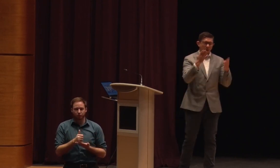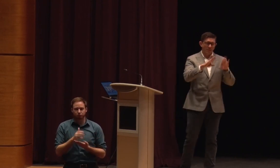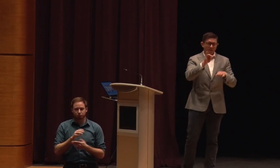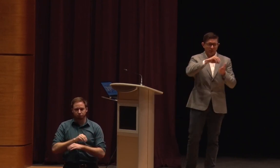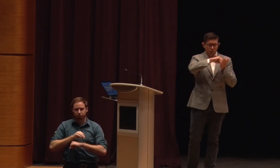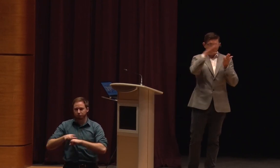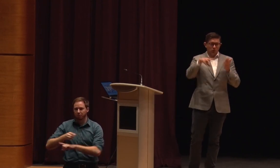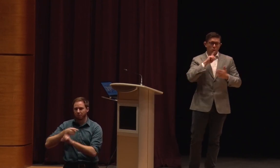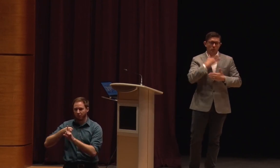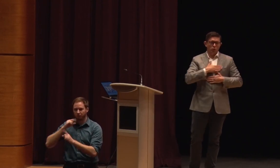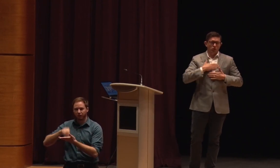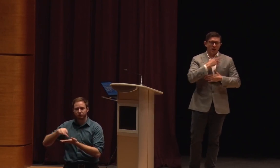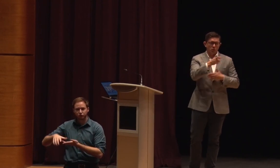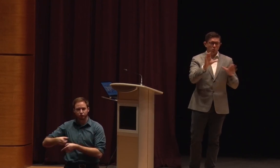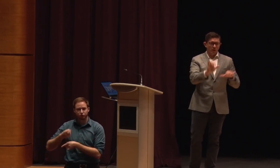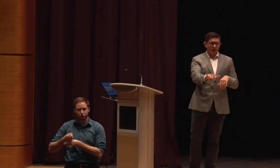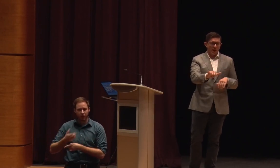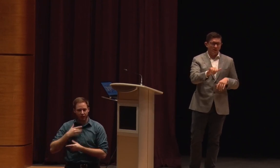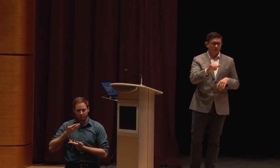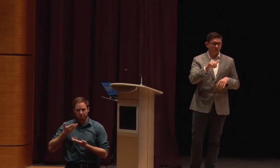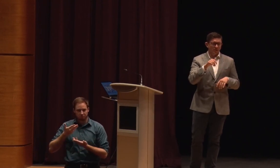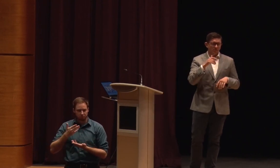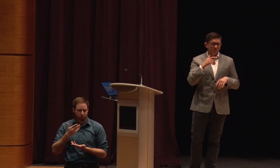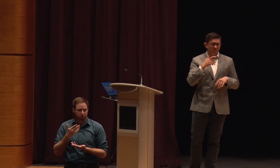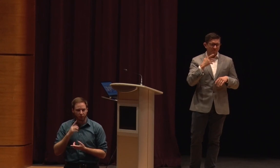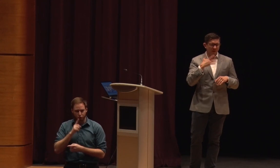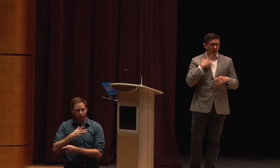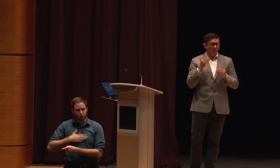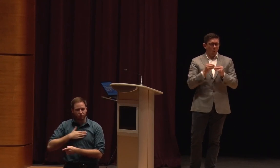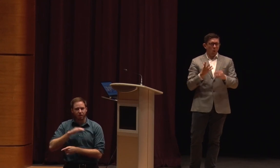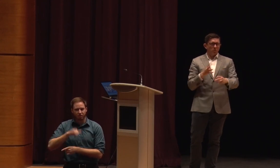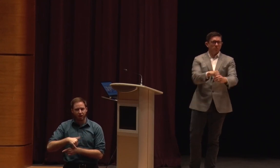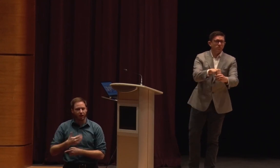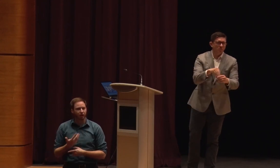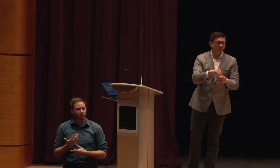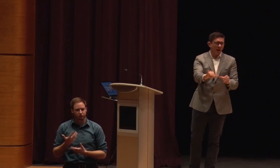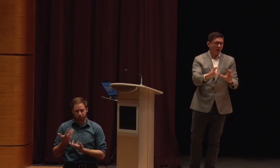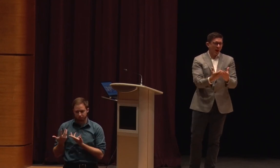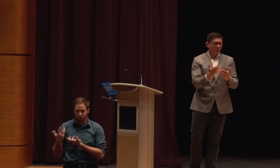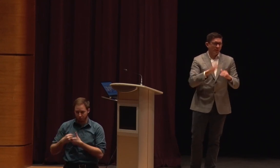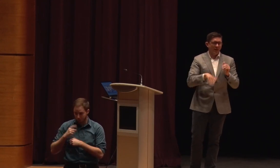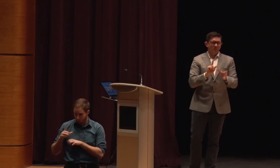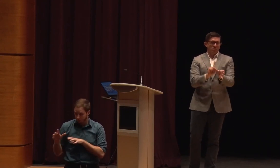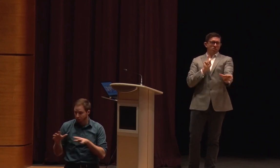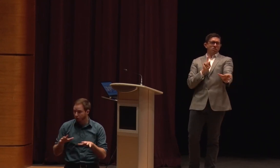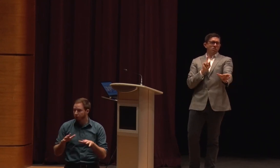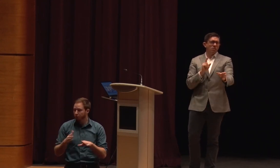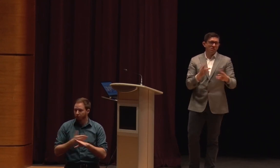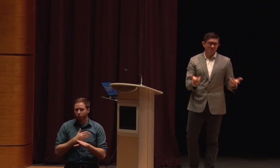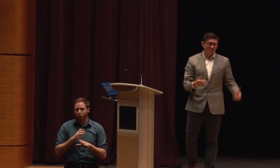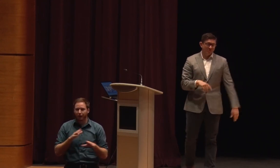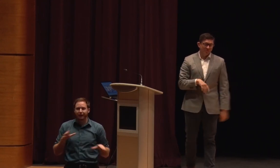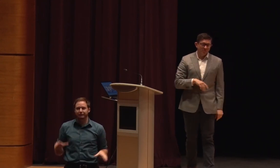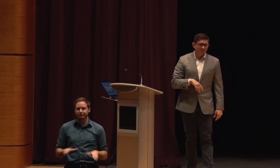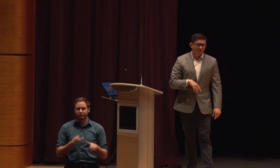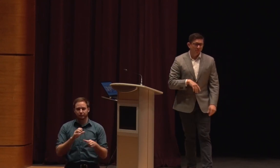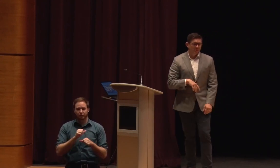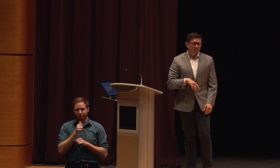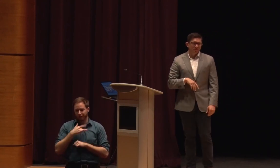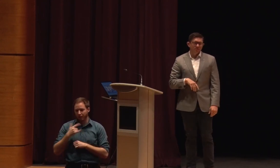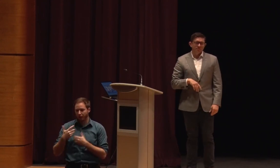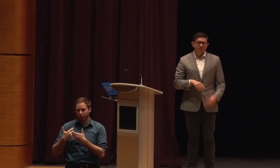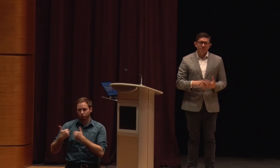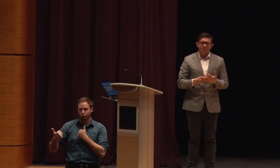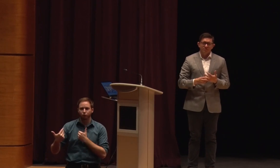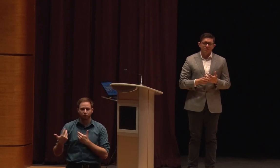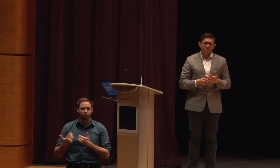long-term effect. I bet the student really appreciated you doing that. Felt more involved in that class and not so far removed.